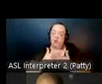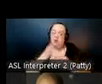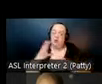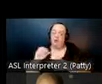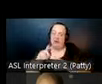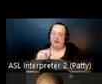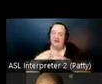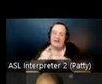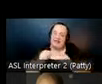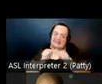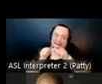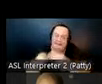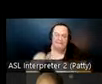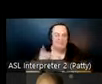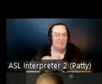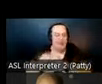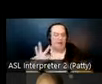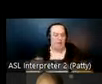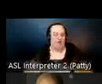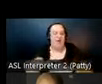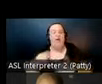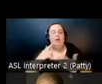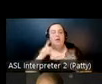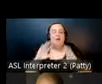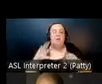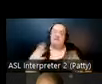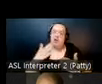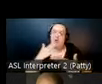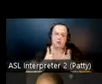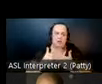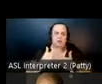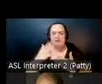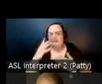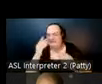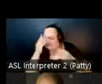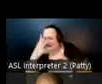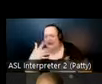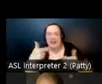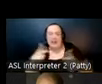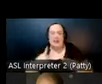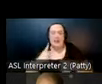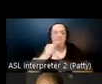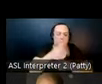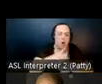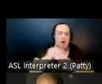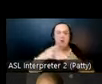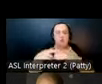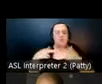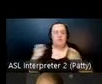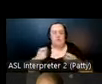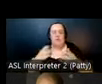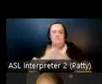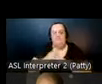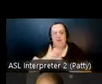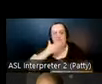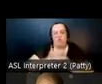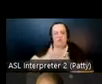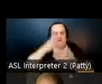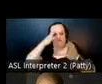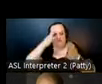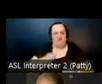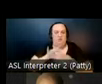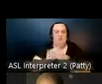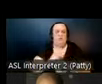condition. We should be providing solid data to allow park and regional management to make well-informed decisions on staffing and